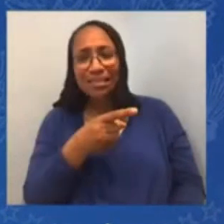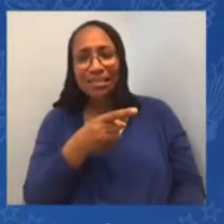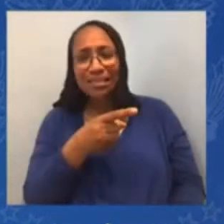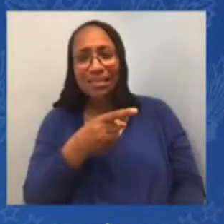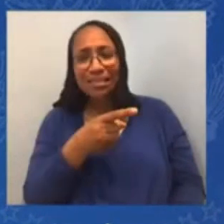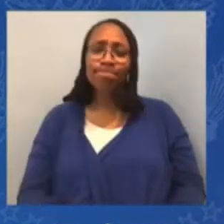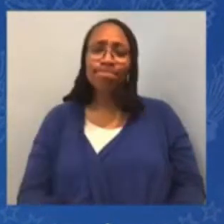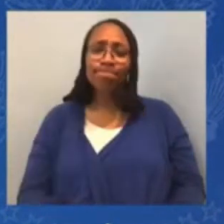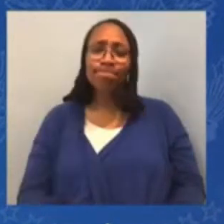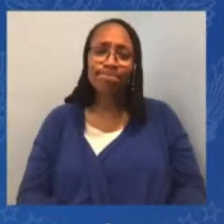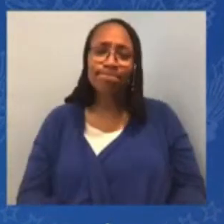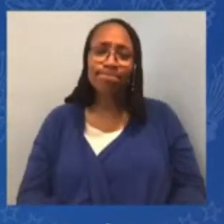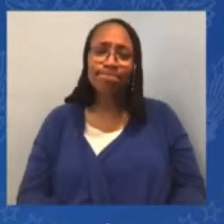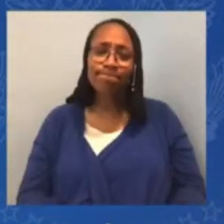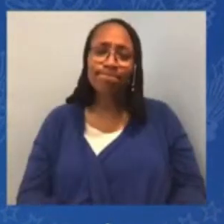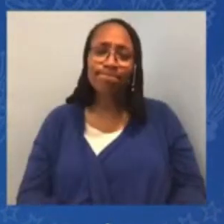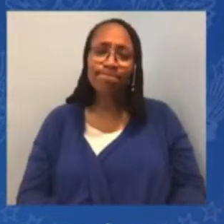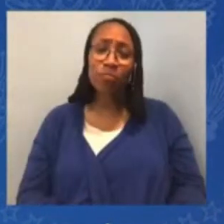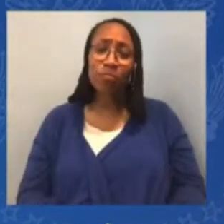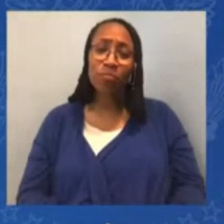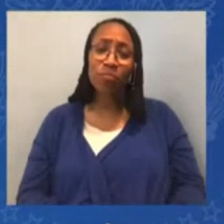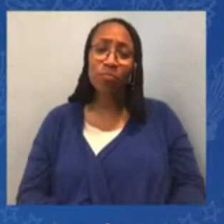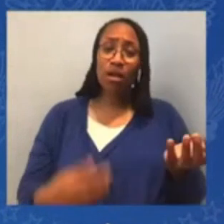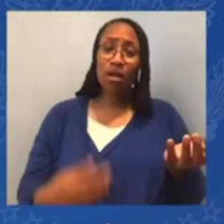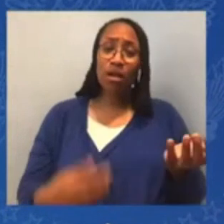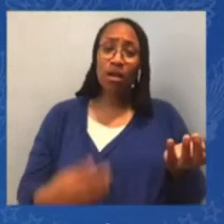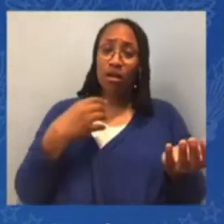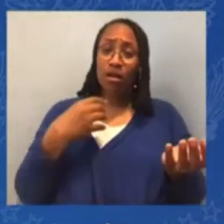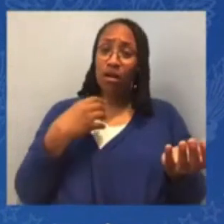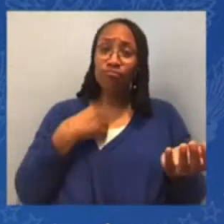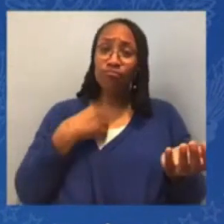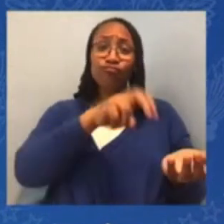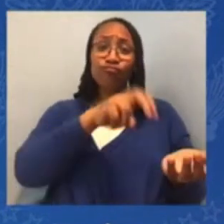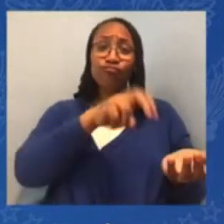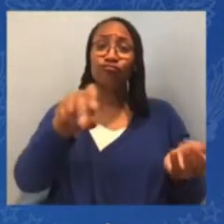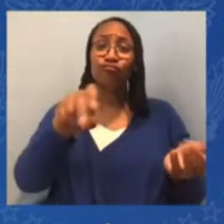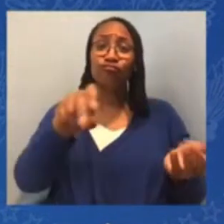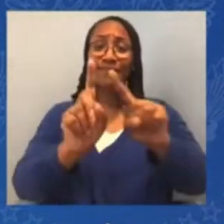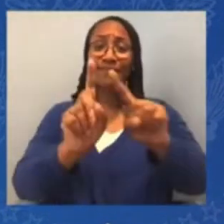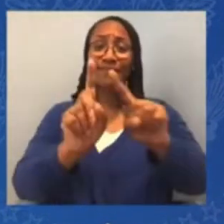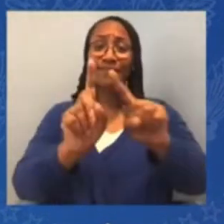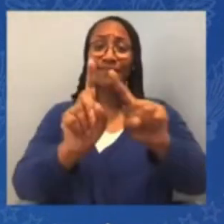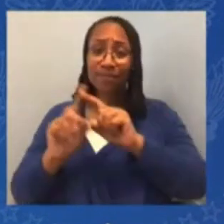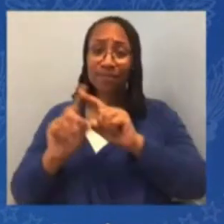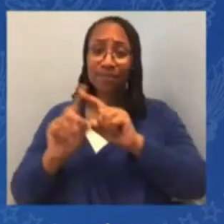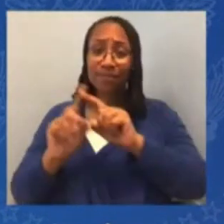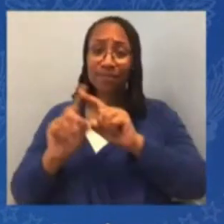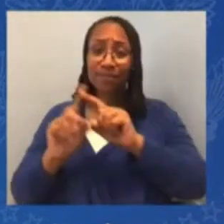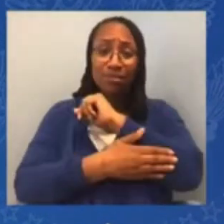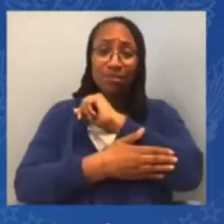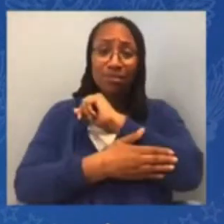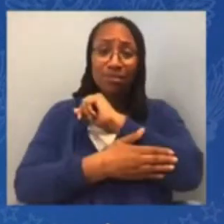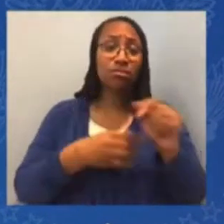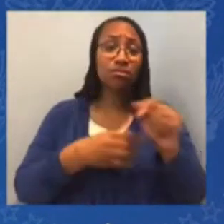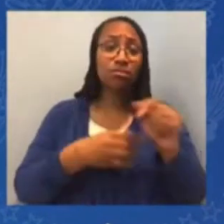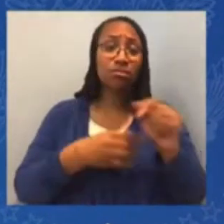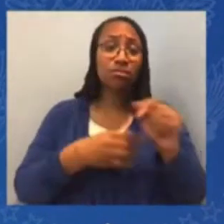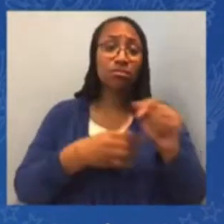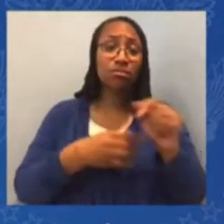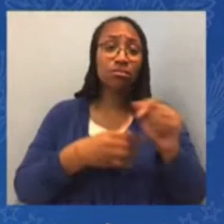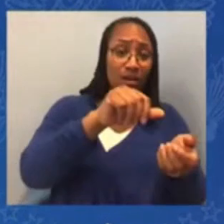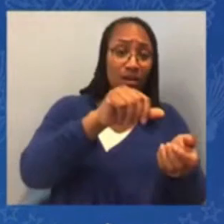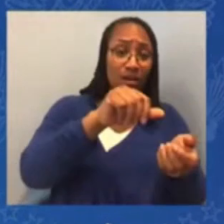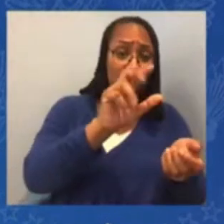and Iraq. And I watch, you know, we have post-traumatic stress, they call it, for soldiers. What's the difference between the